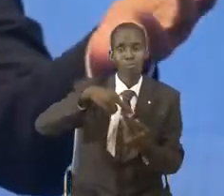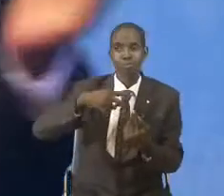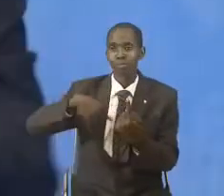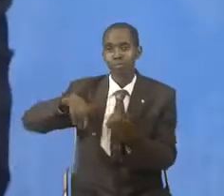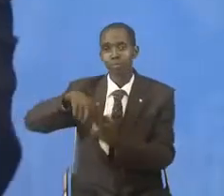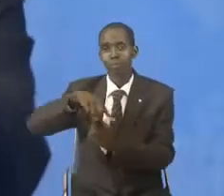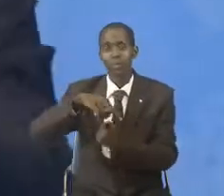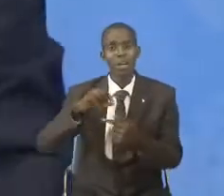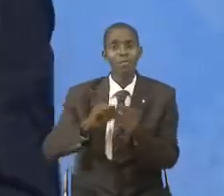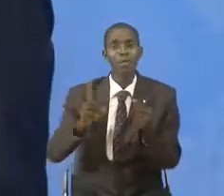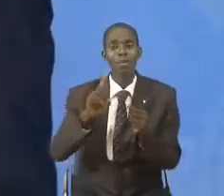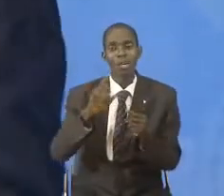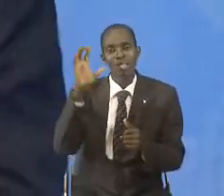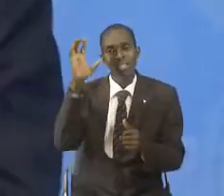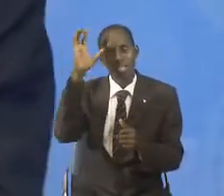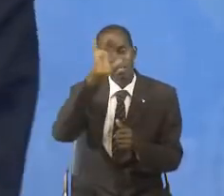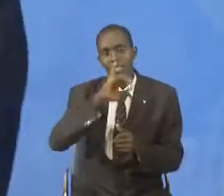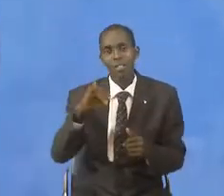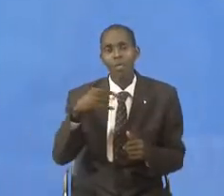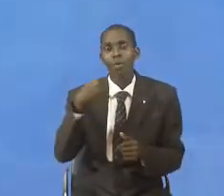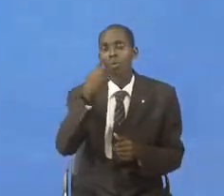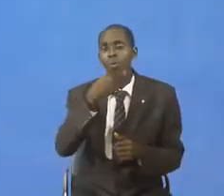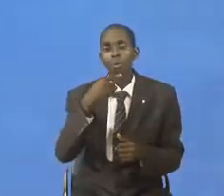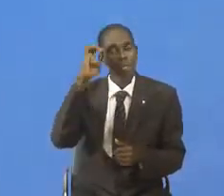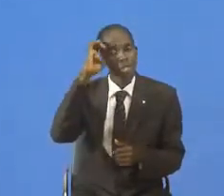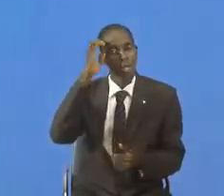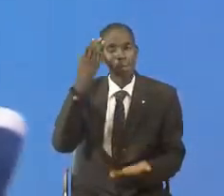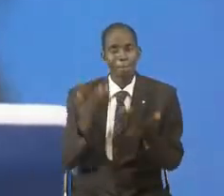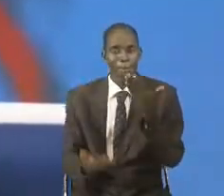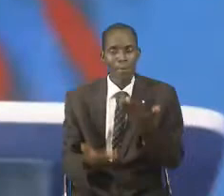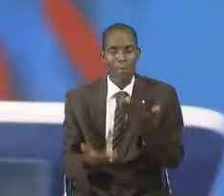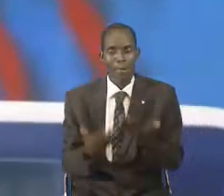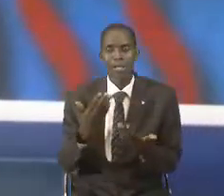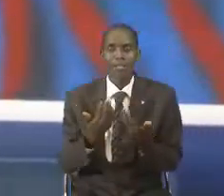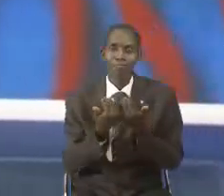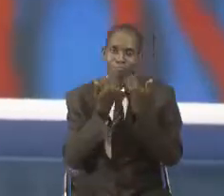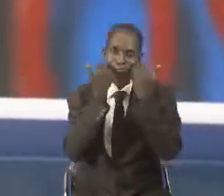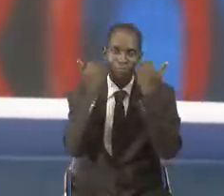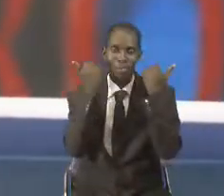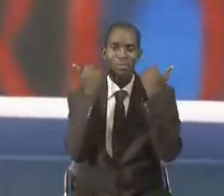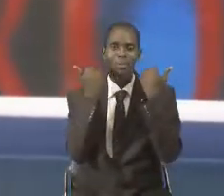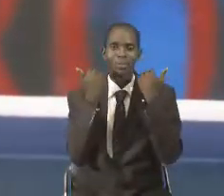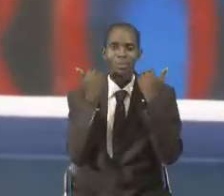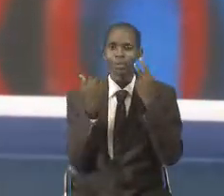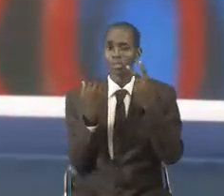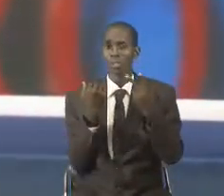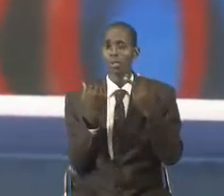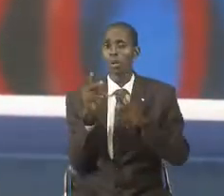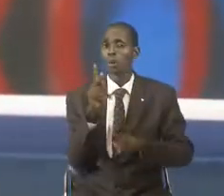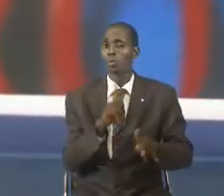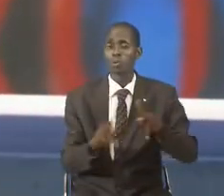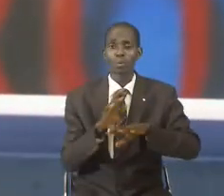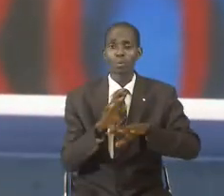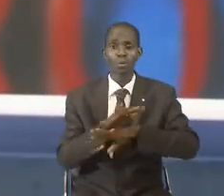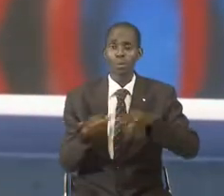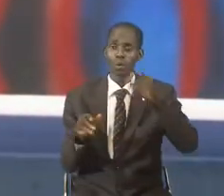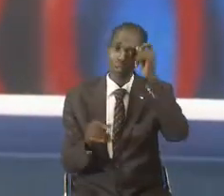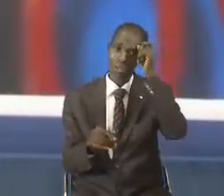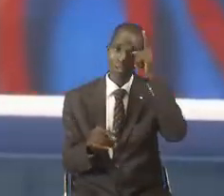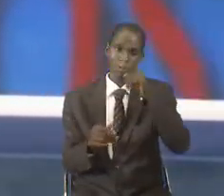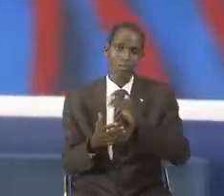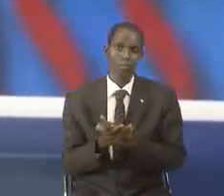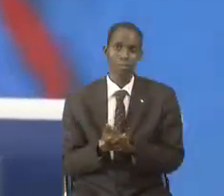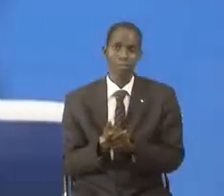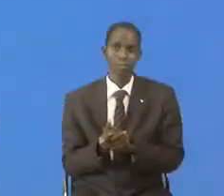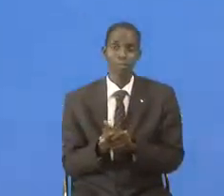lion, walketh about seeking whom he may devour. You